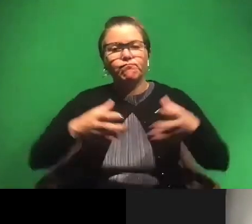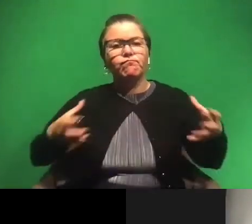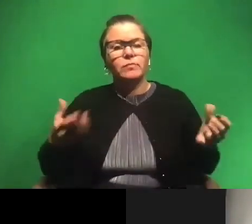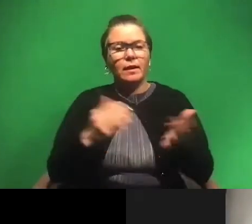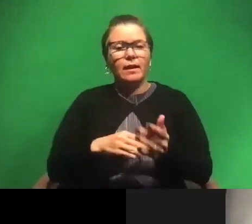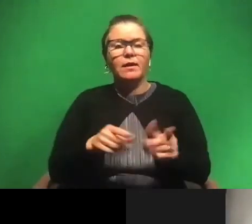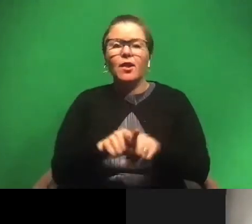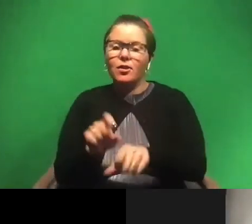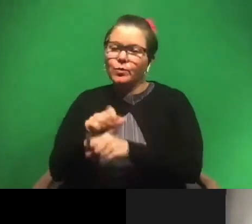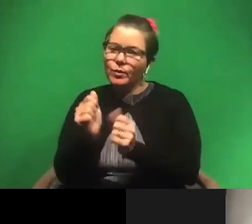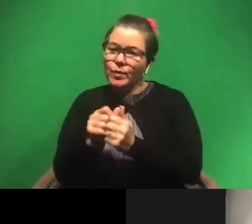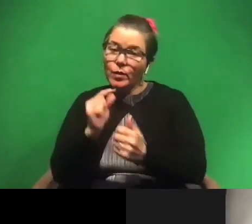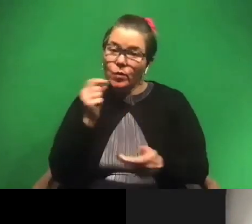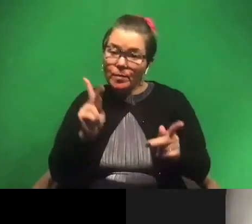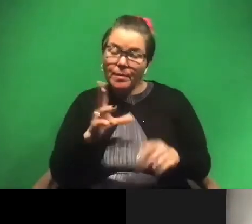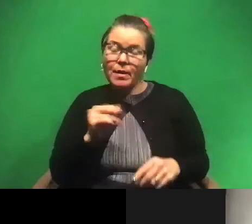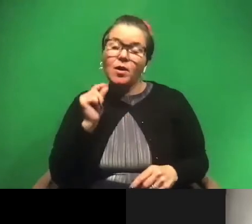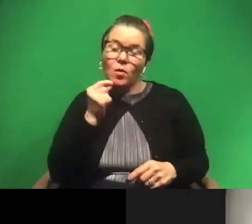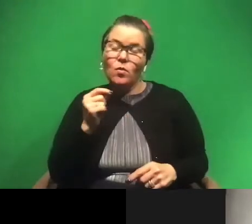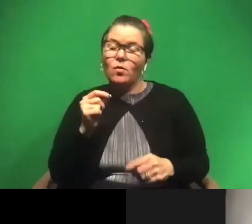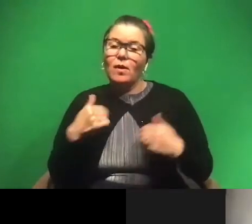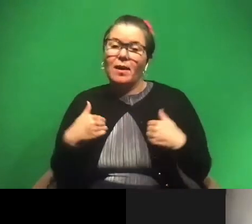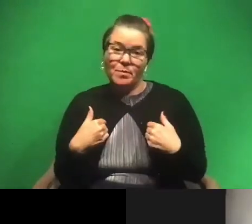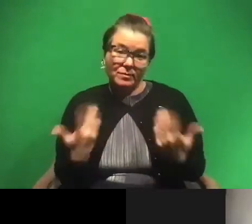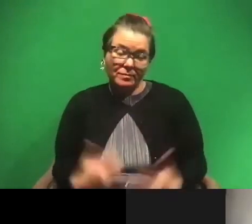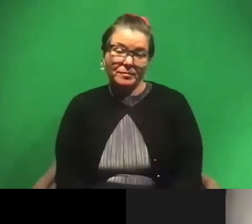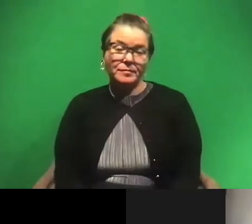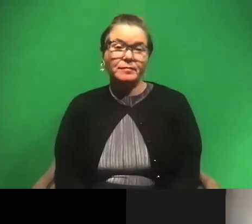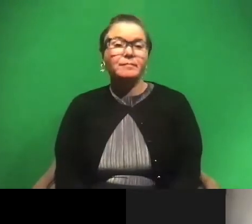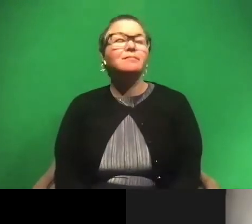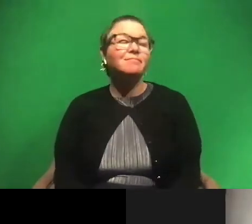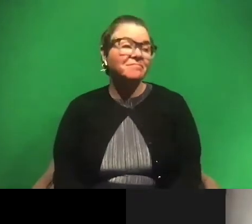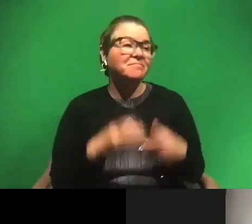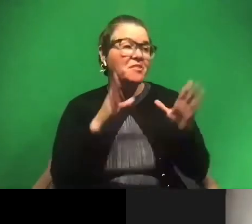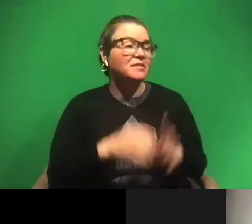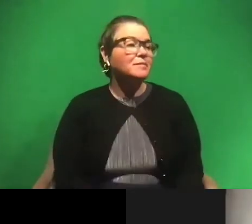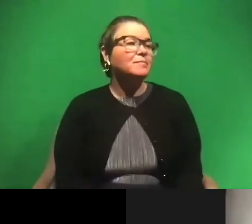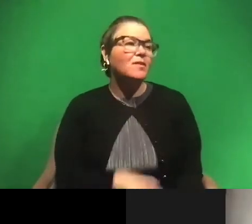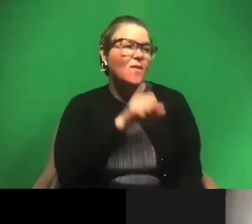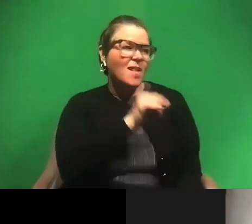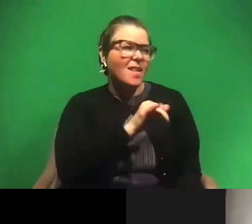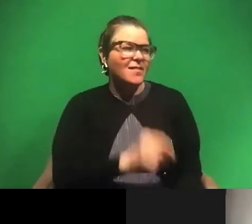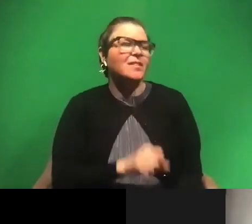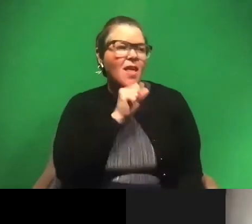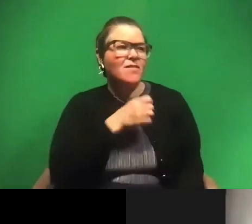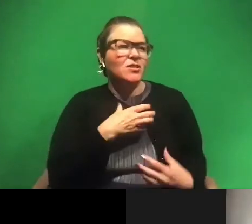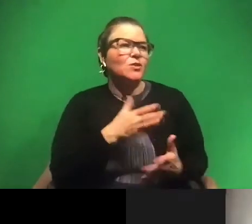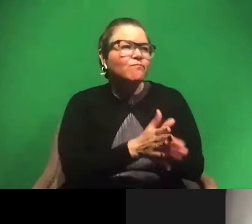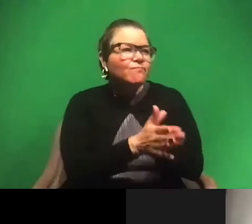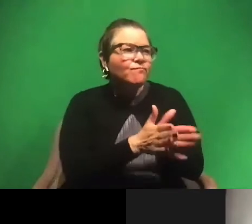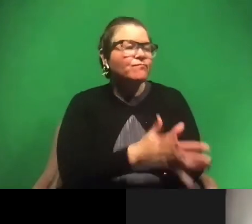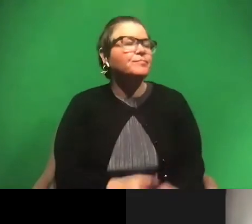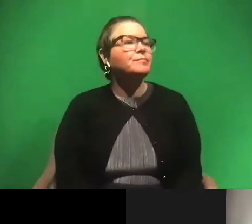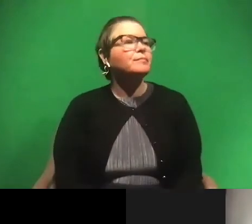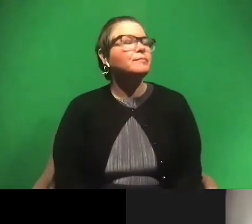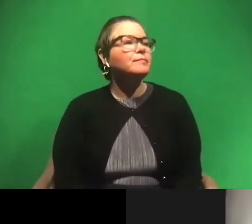with really cool people and really cool abalone. So that's awesome. Love it. Love that enthusiasm. What